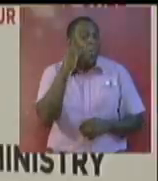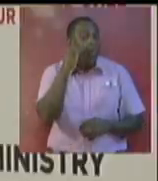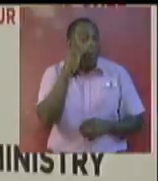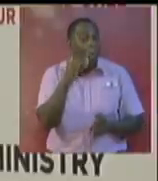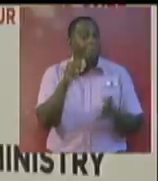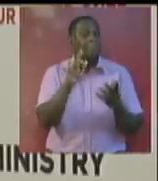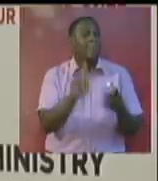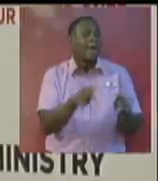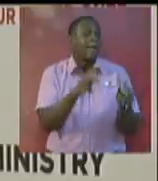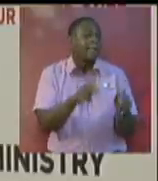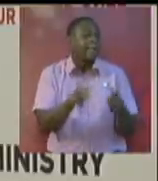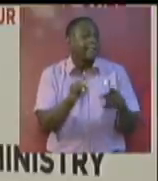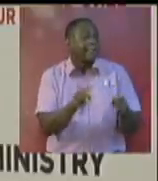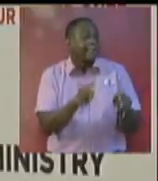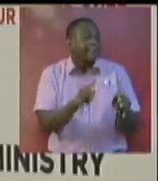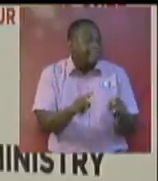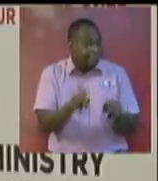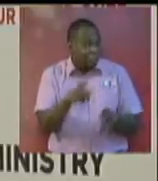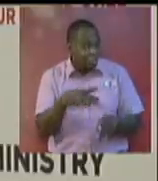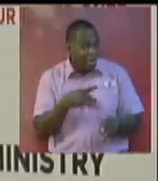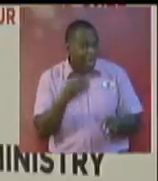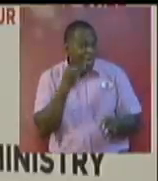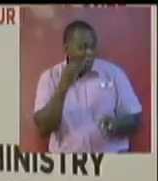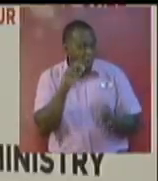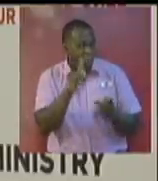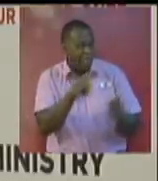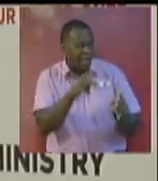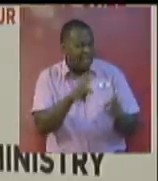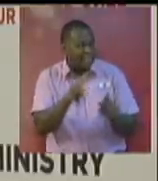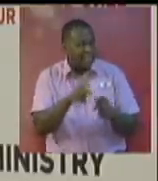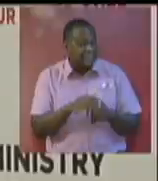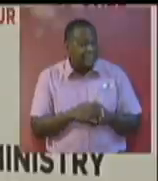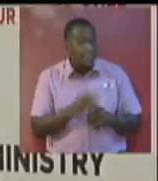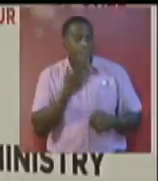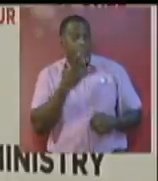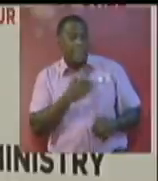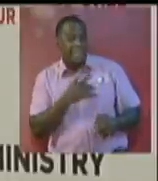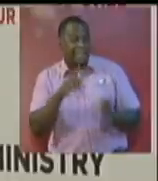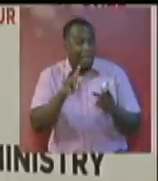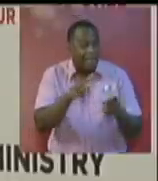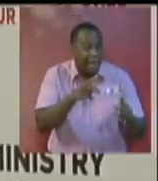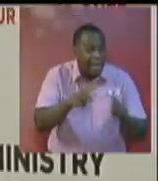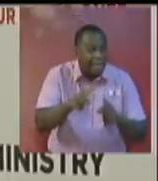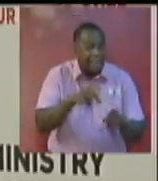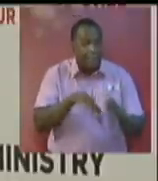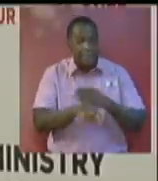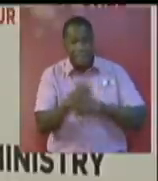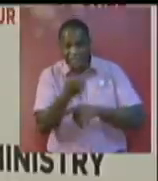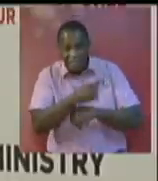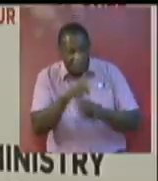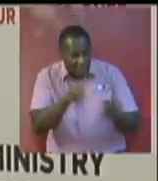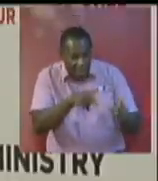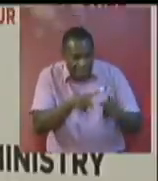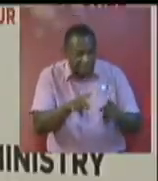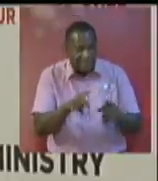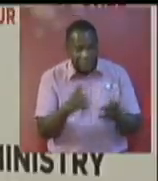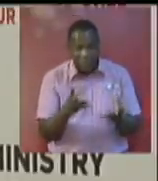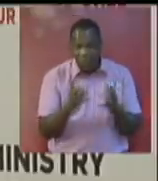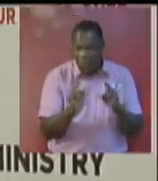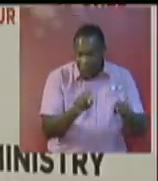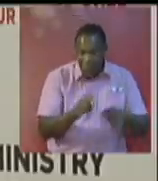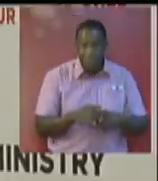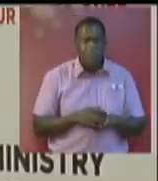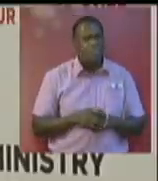with families who attended a birthday party. This was a family member who invited families